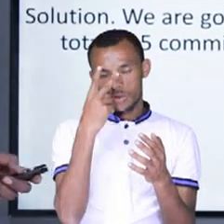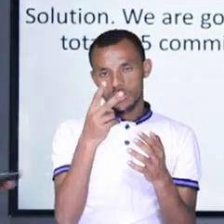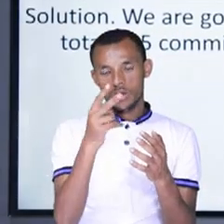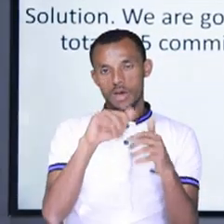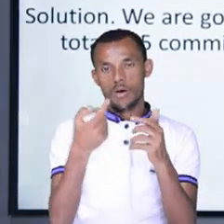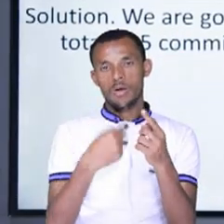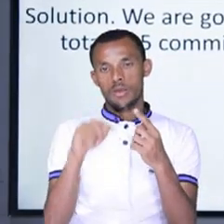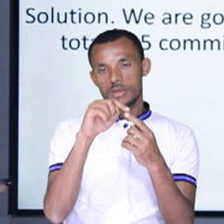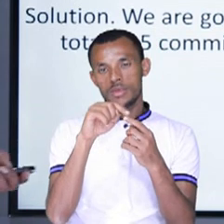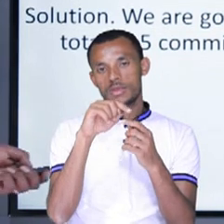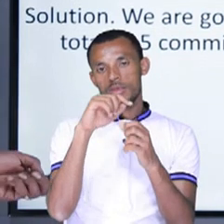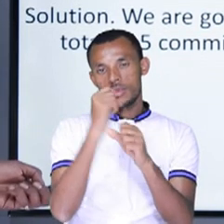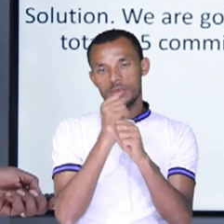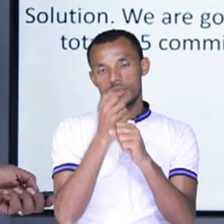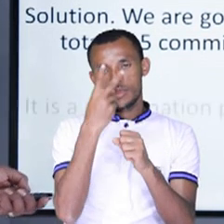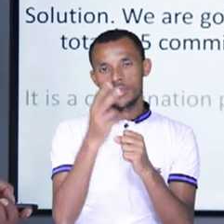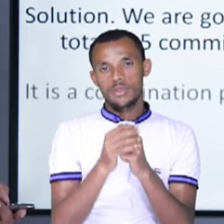how it was calculated.